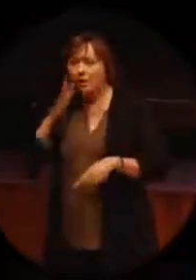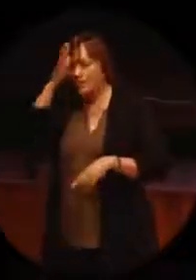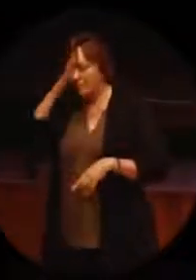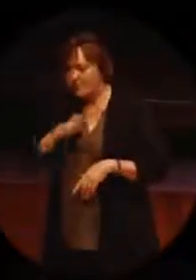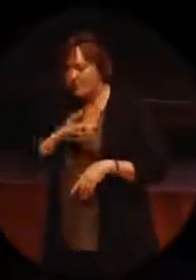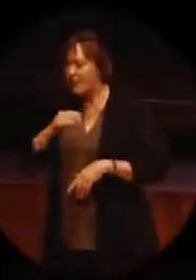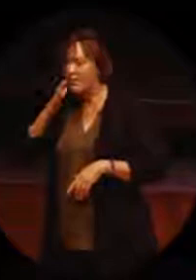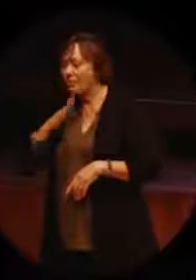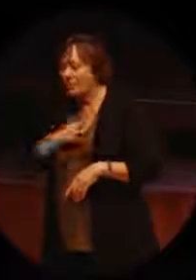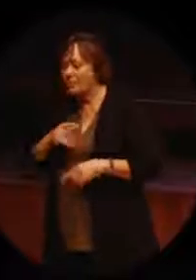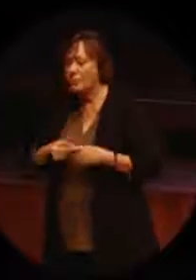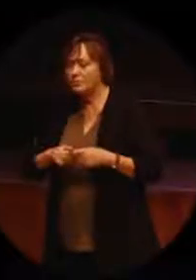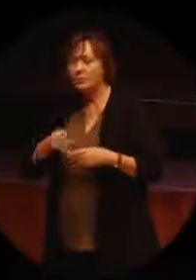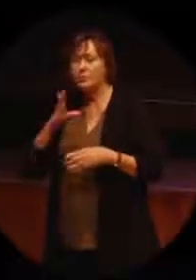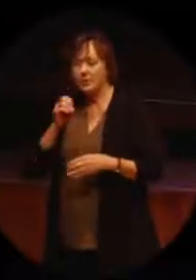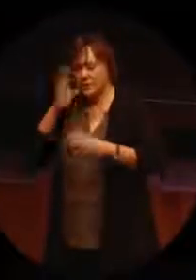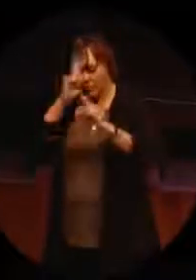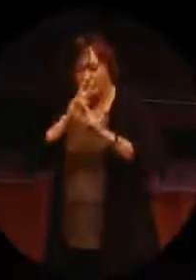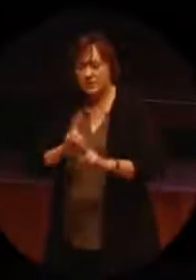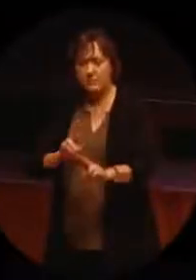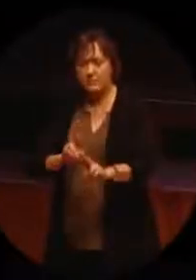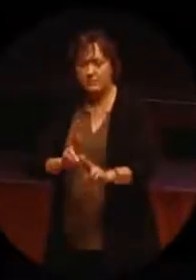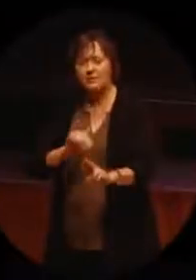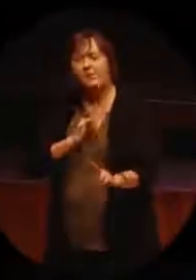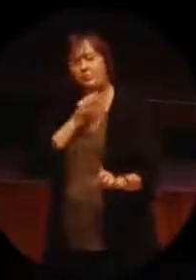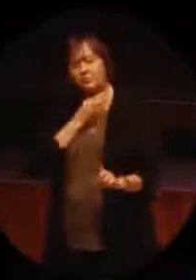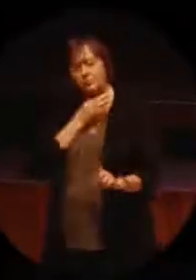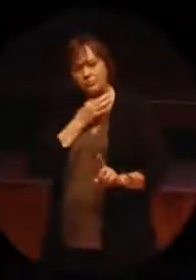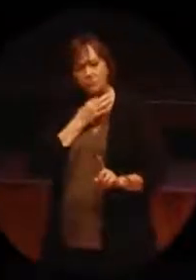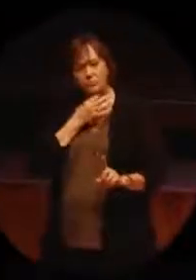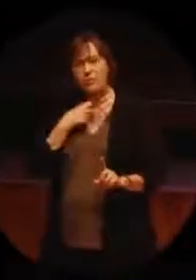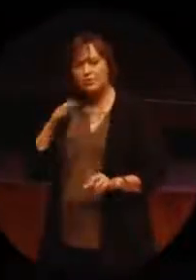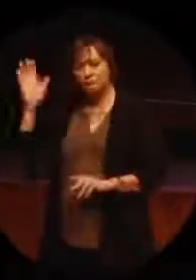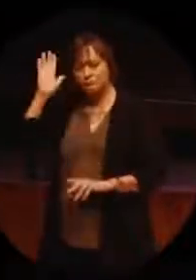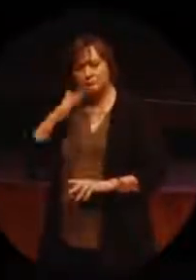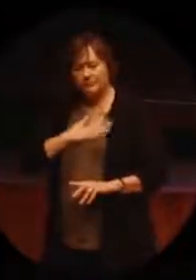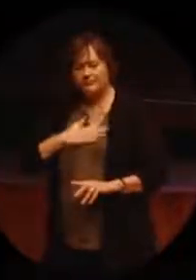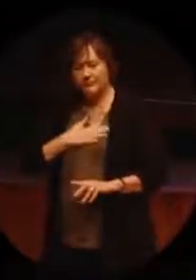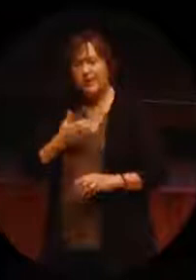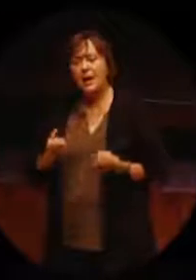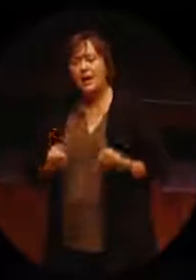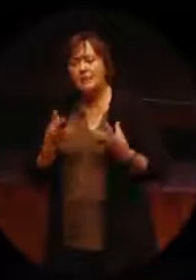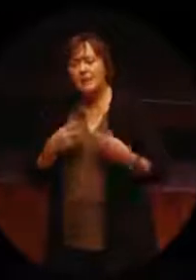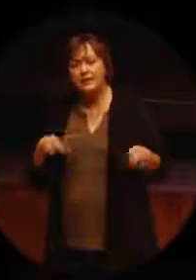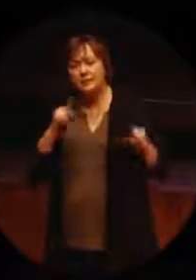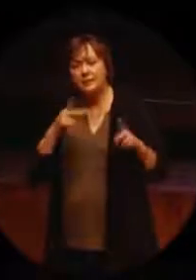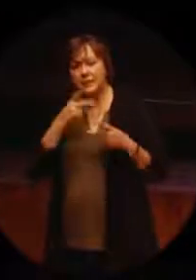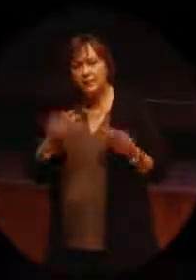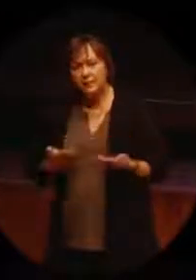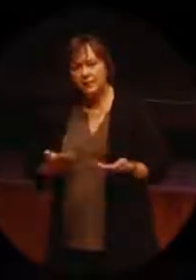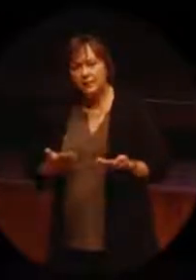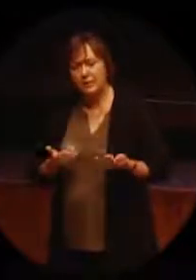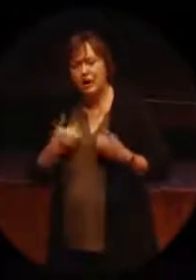You are men and women to be respected. Now I'm curious, I'd like to show of hands on this. How